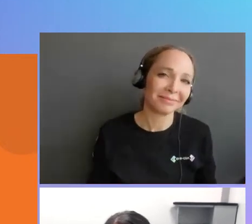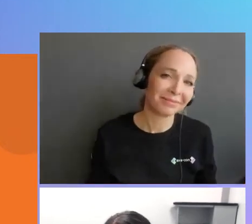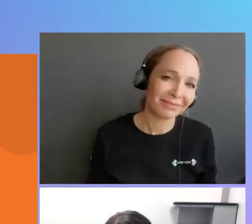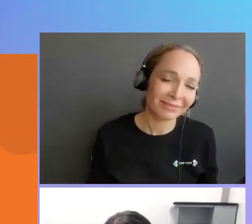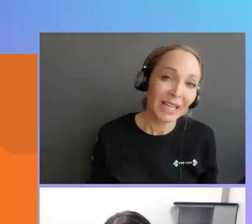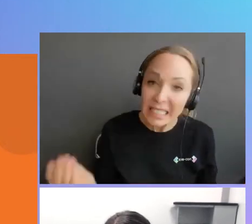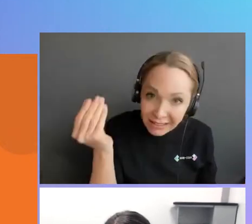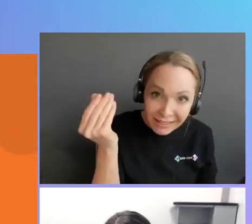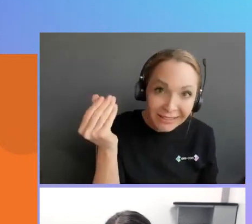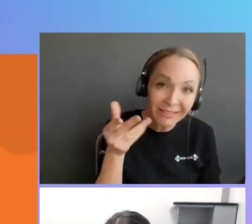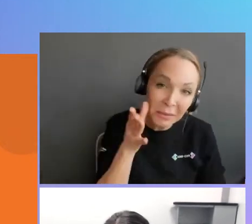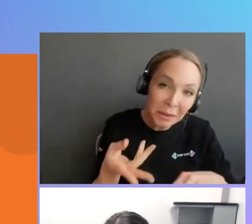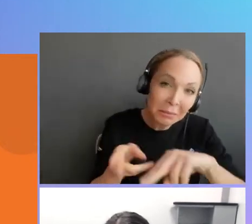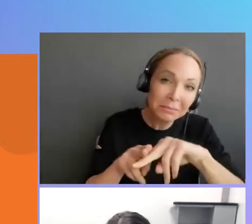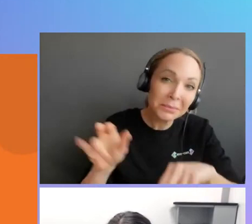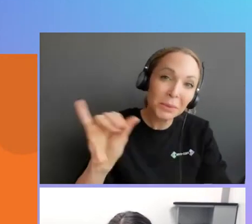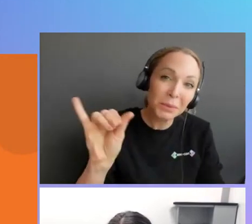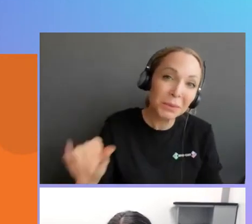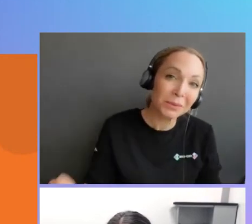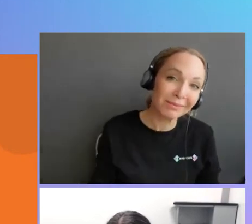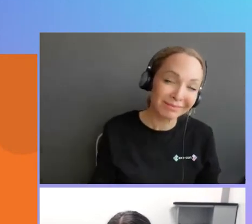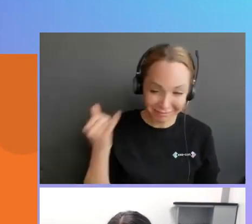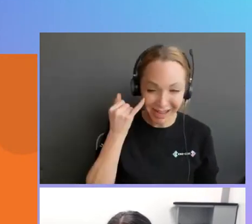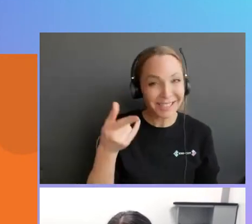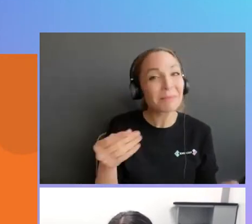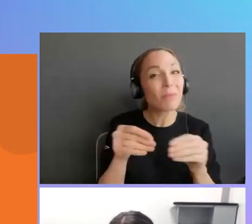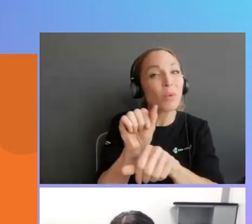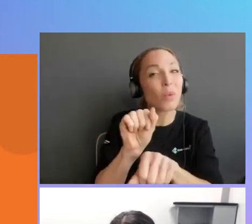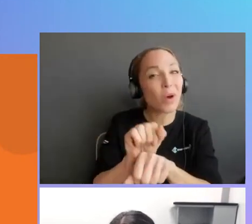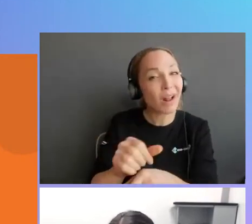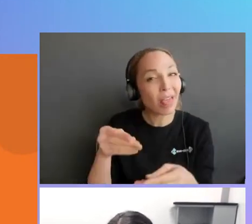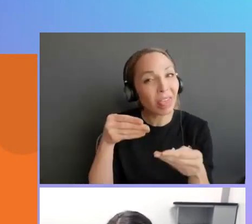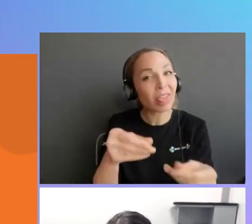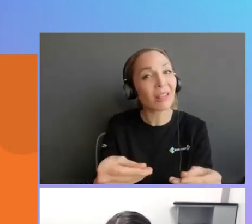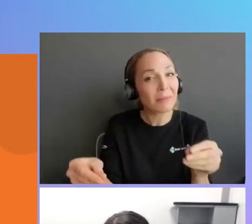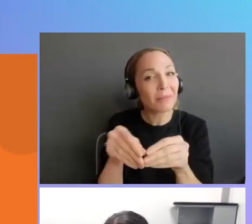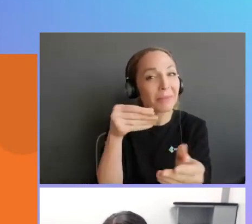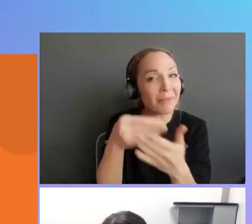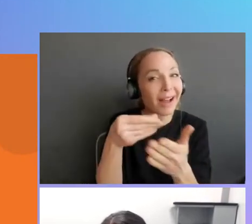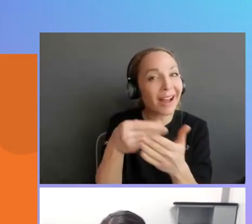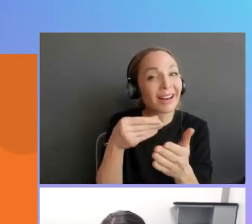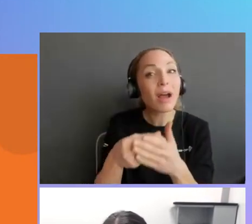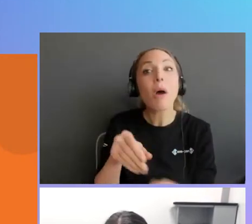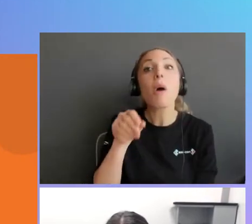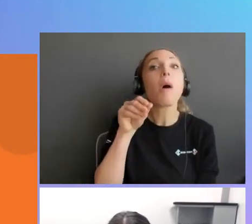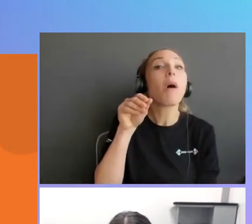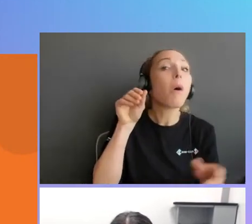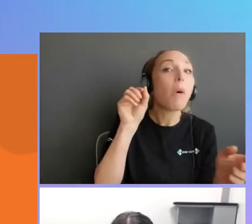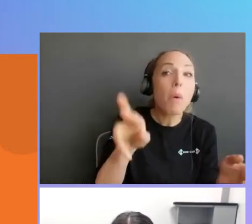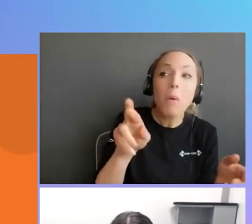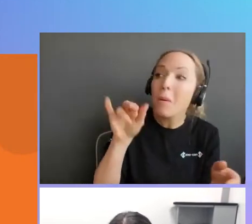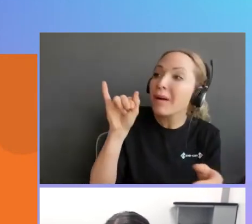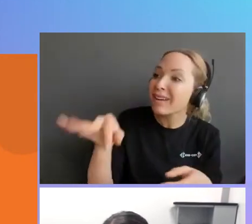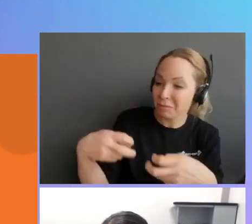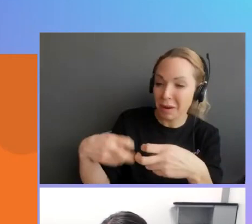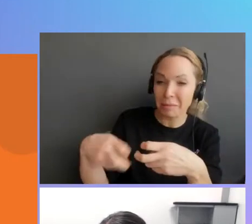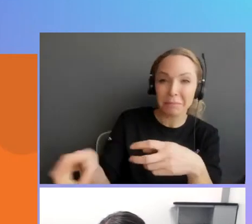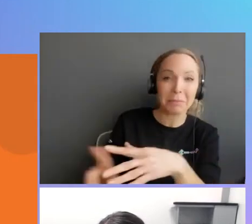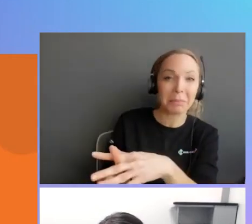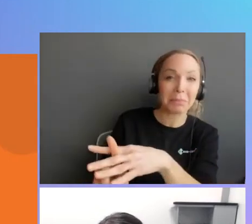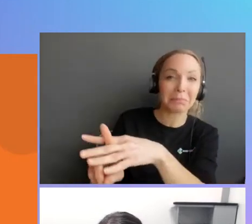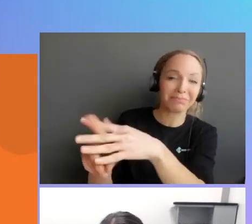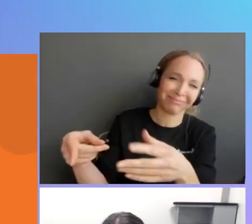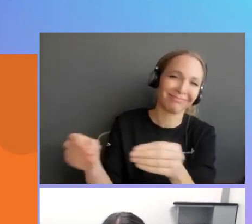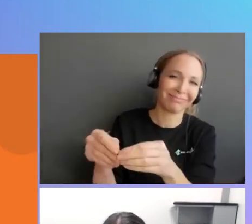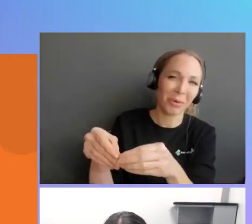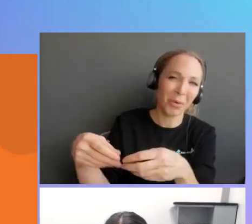cost, whether it's in paying people for overtime or having to spend time on defects, which is cost to the build overall. And then it adds